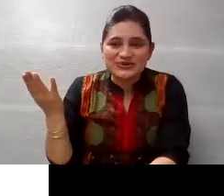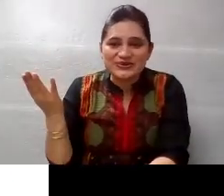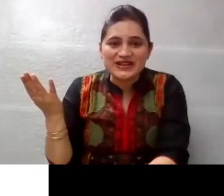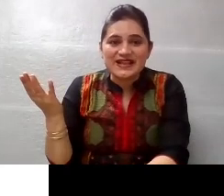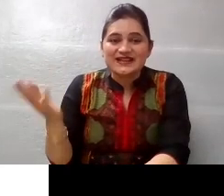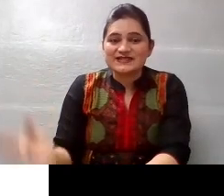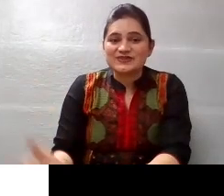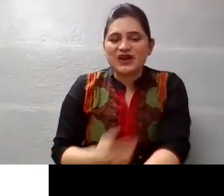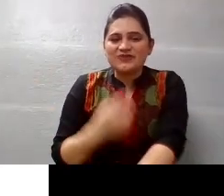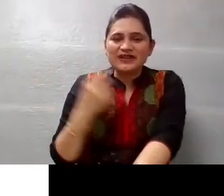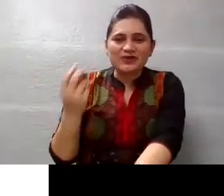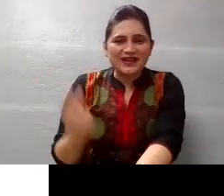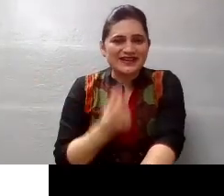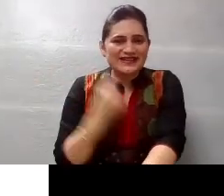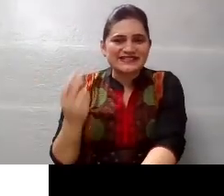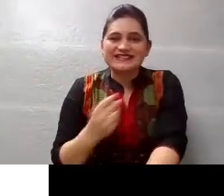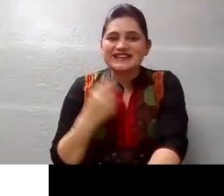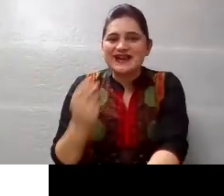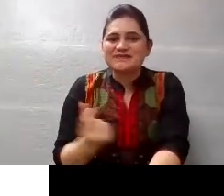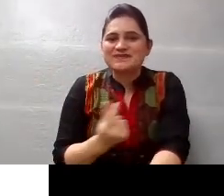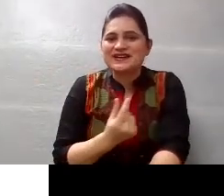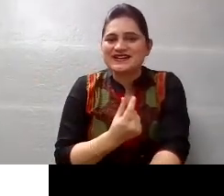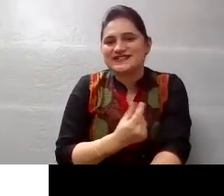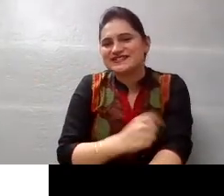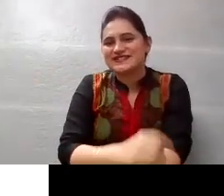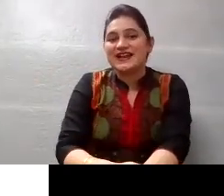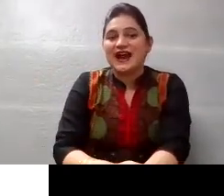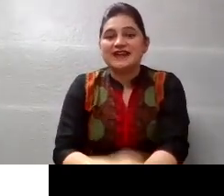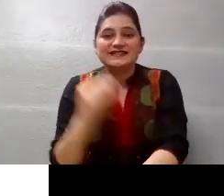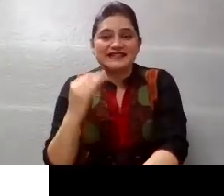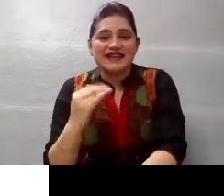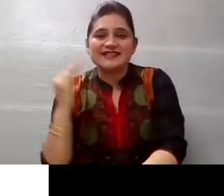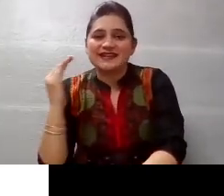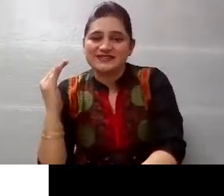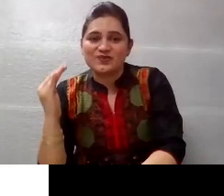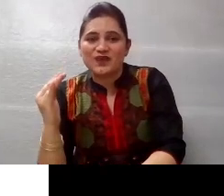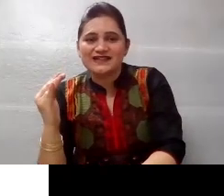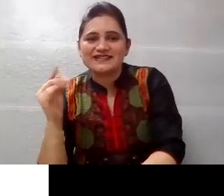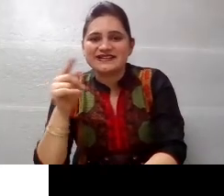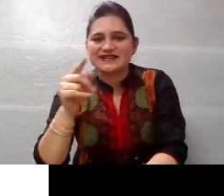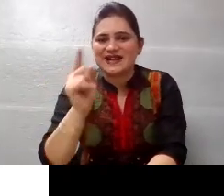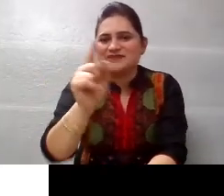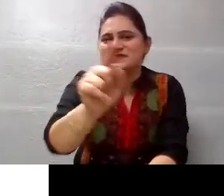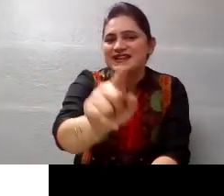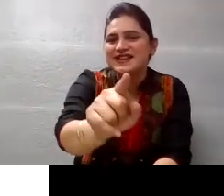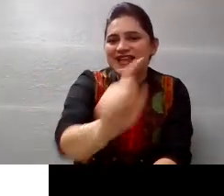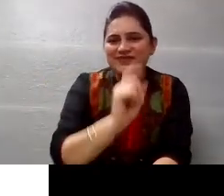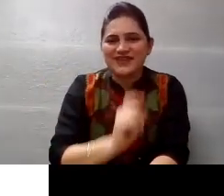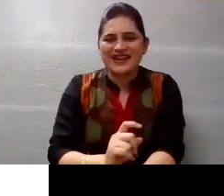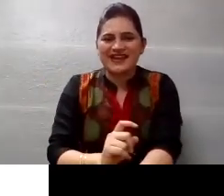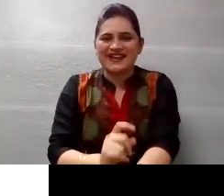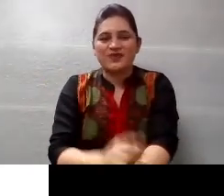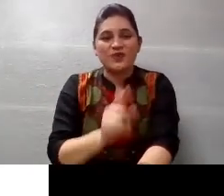That is the rule. So now we'll quickly see the numbers. Under tens and under ones. Here comes